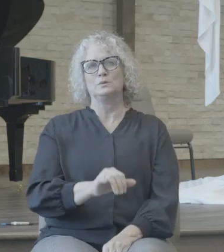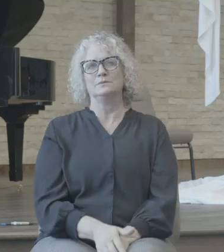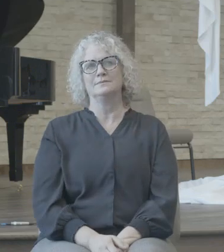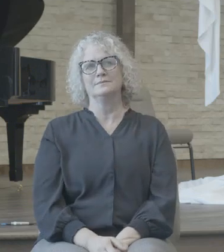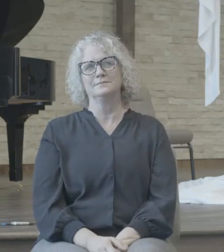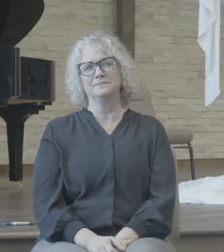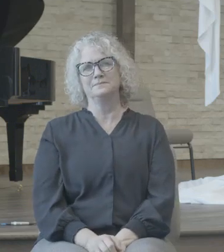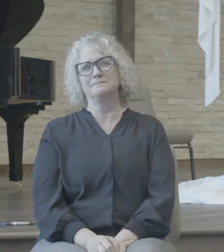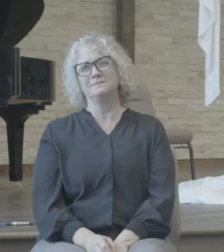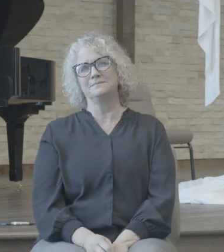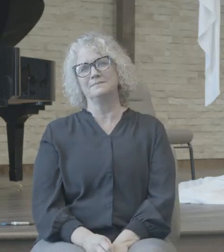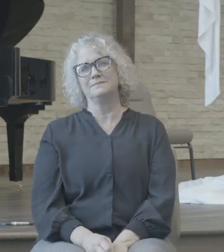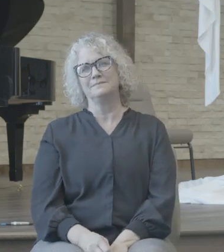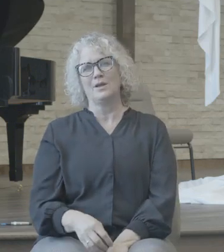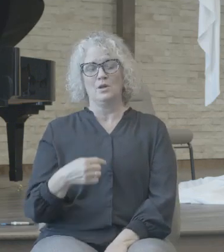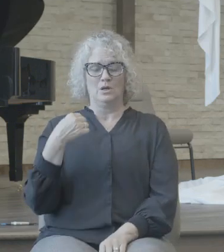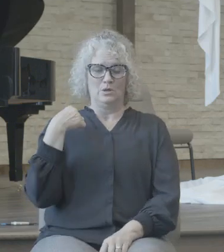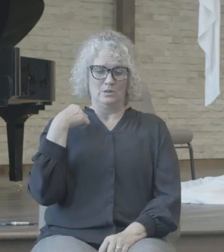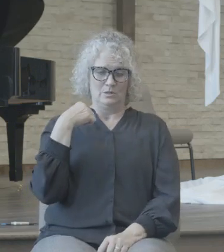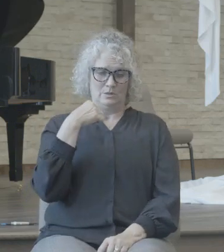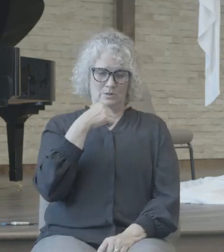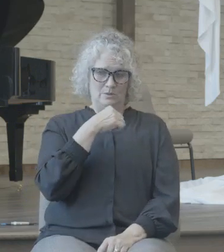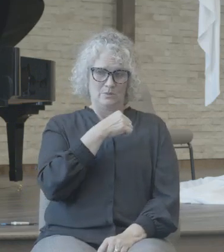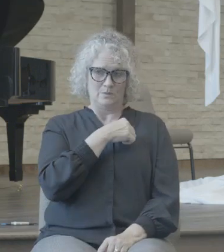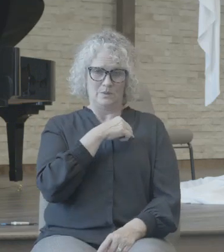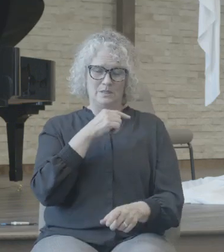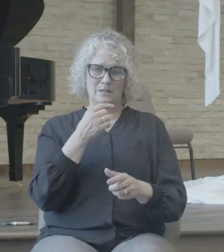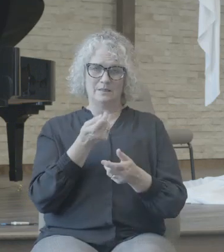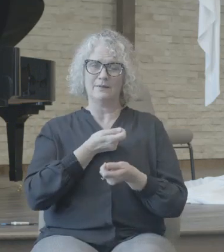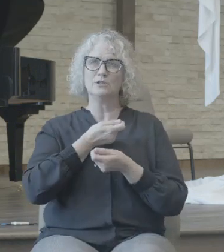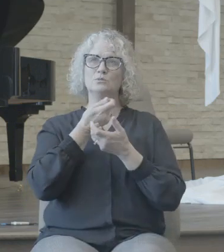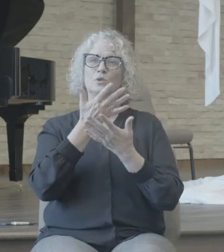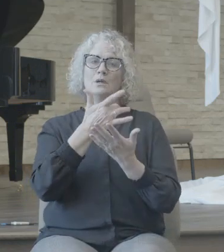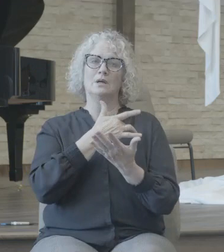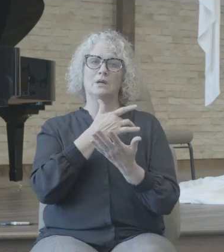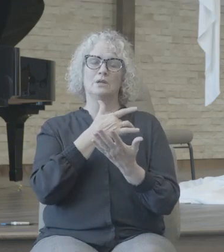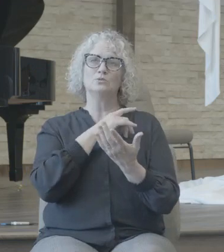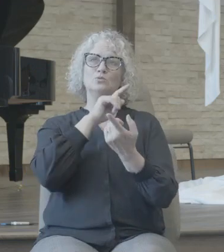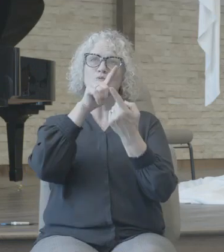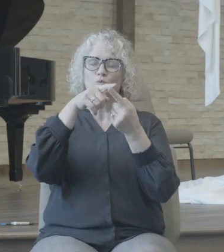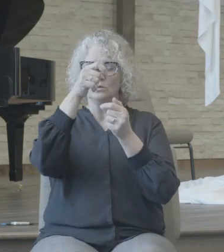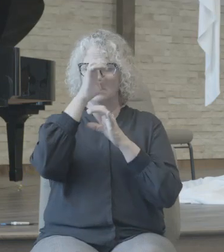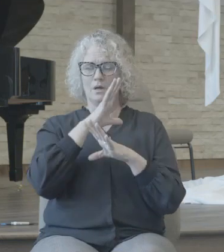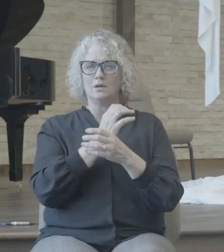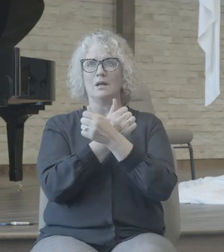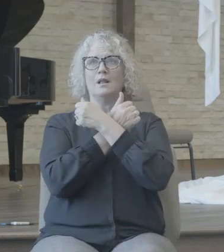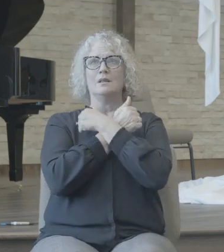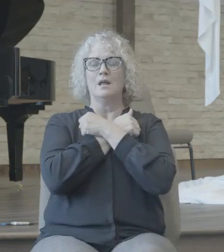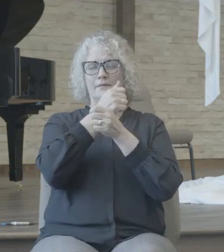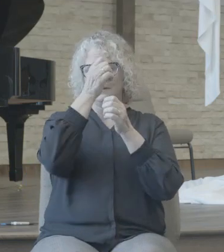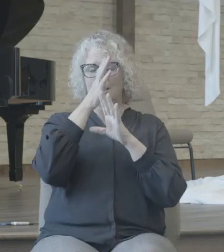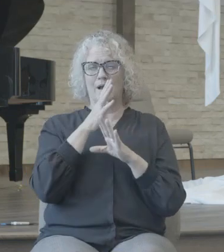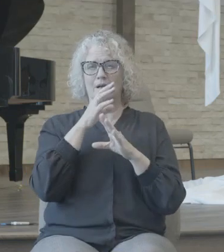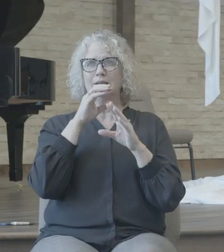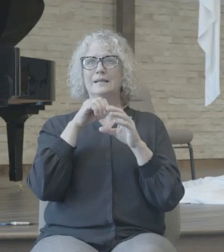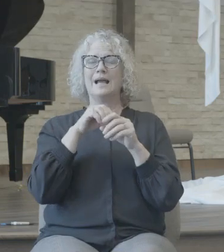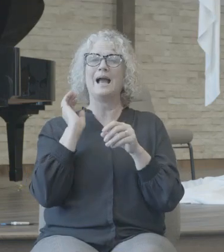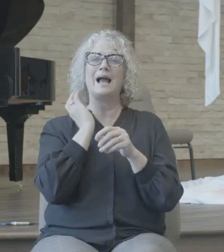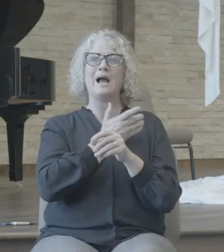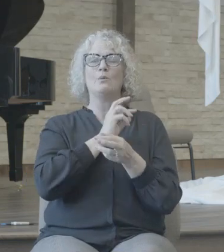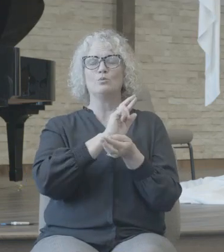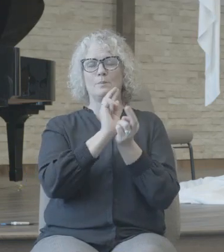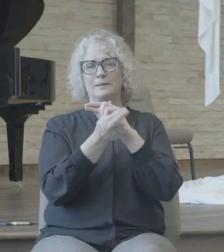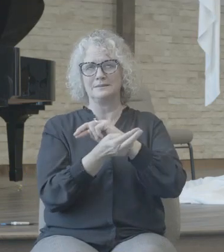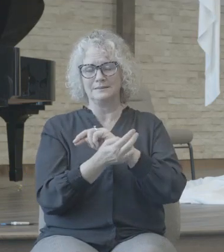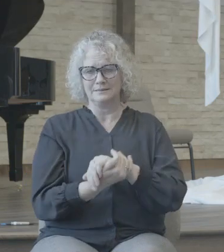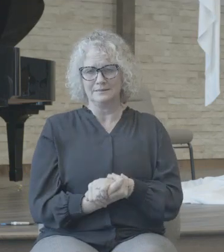are to express our hearts to God and love God in our repentance. When